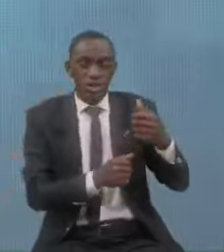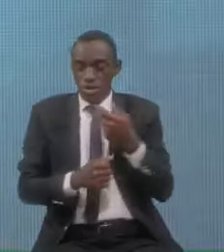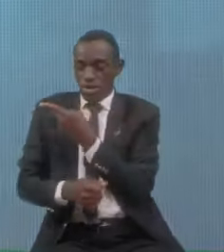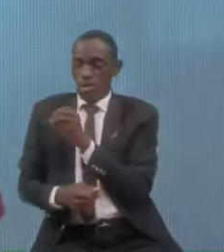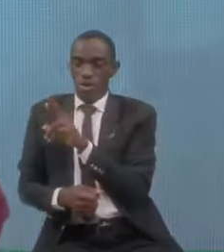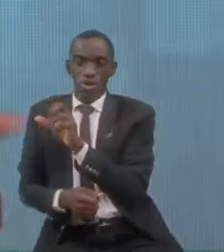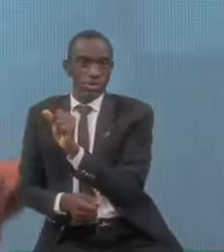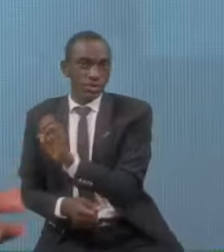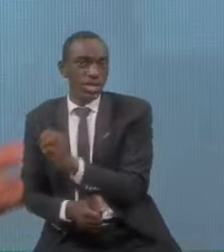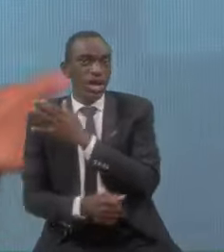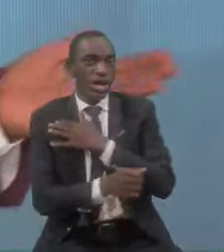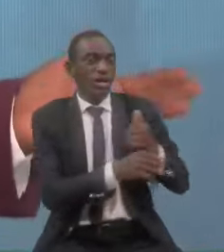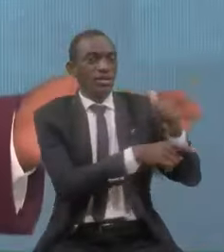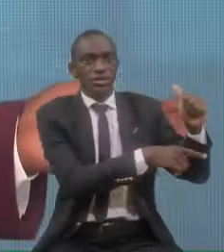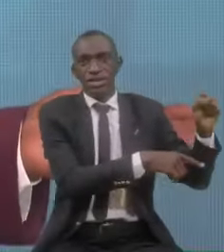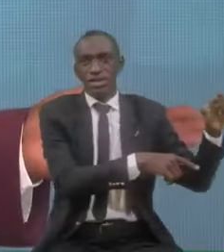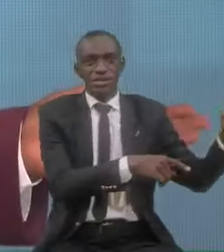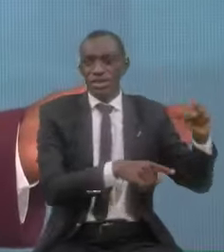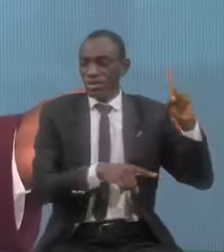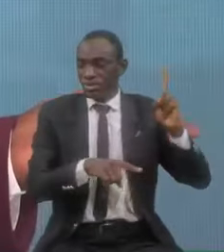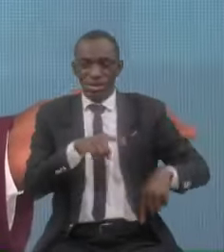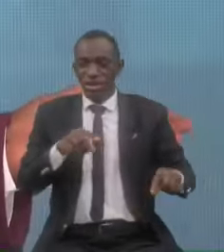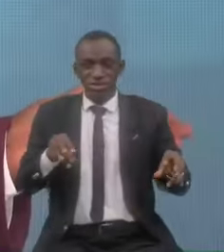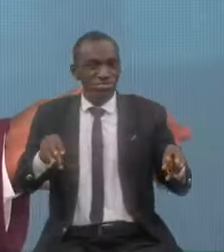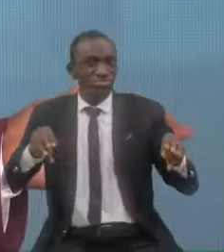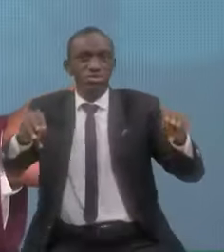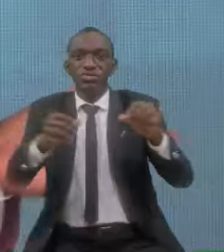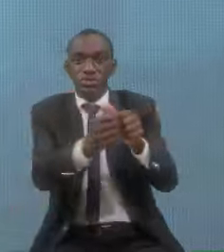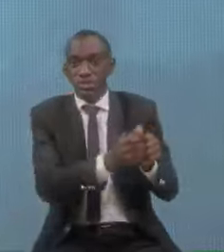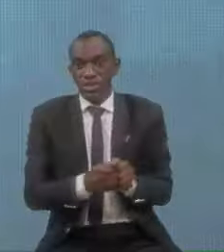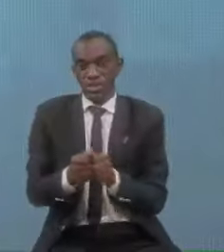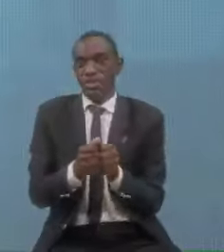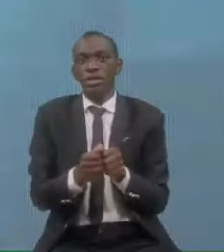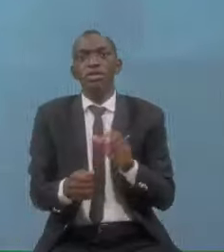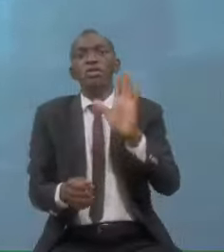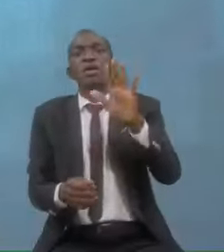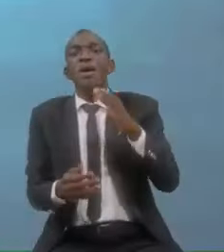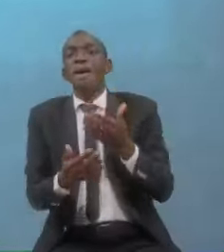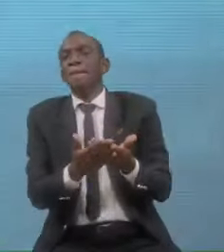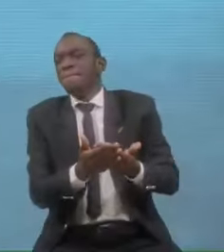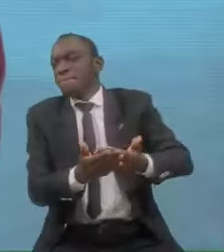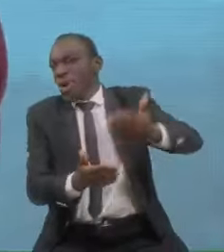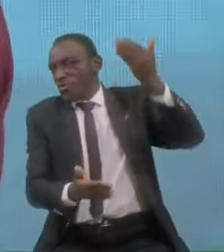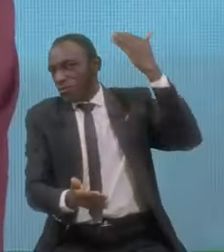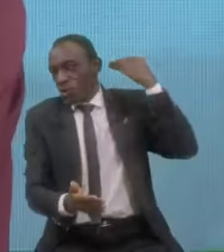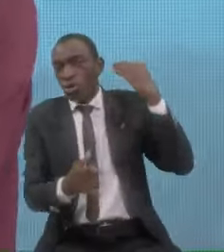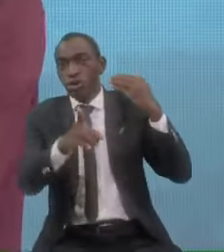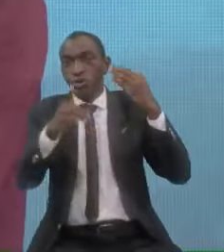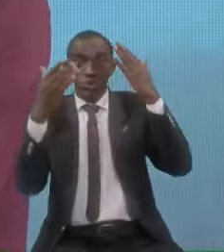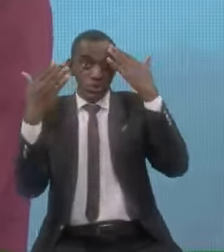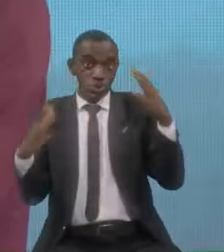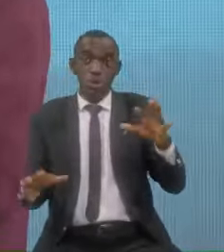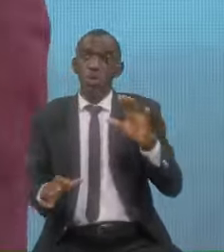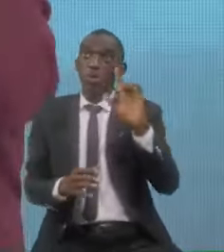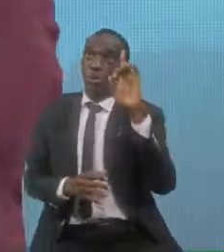the past, when we didn't know God will call us into ministry, we didn't know where God will take us